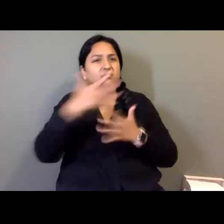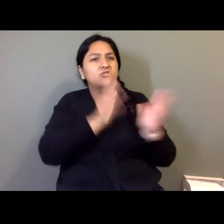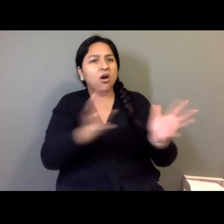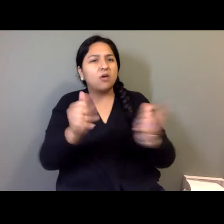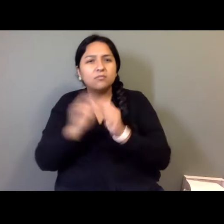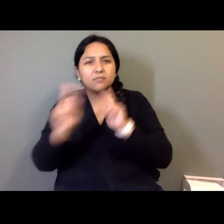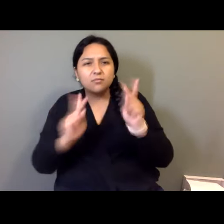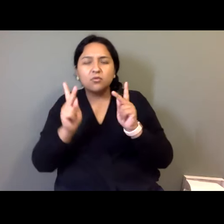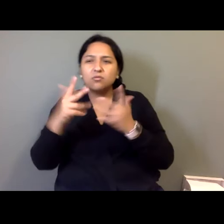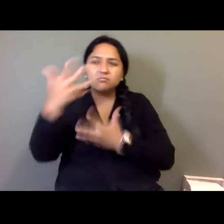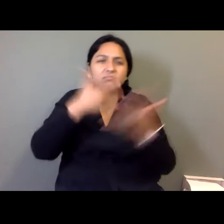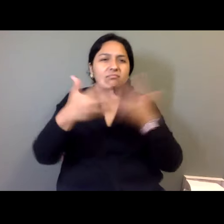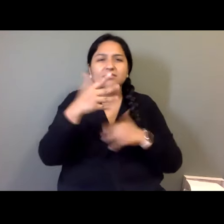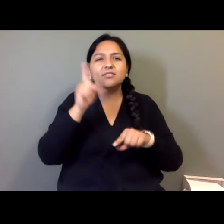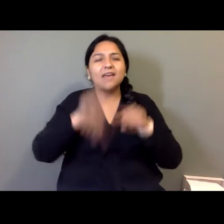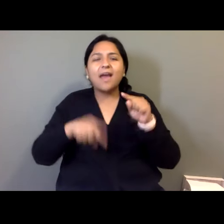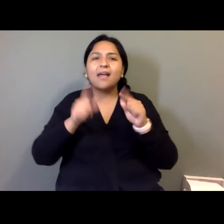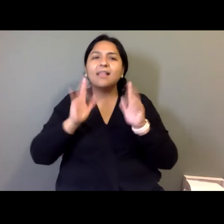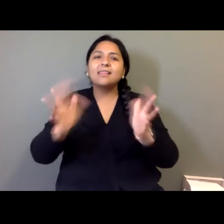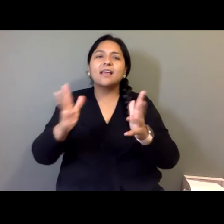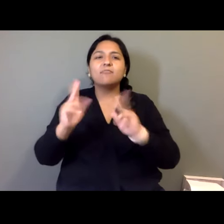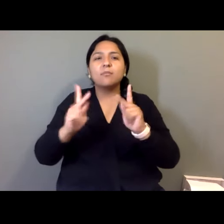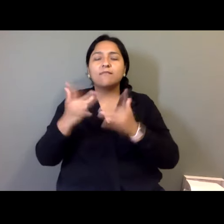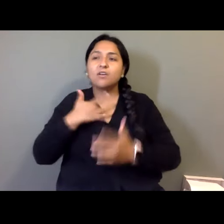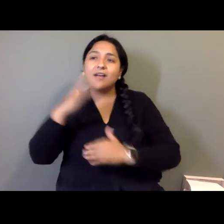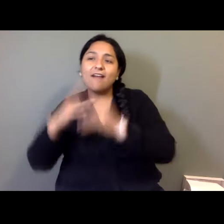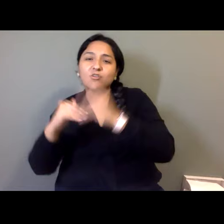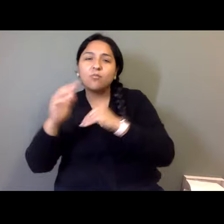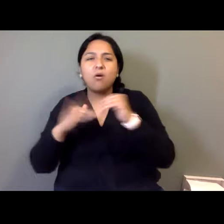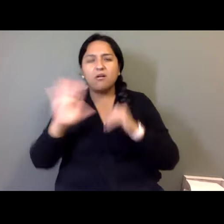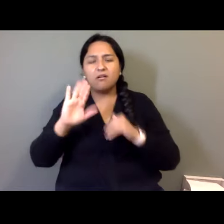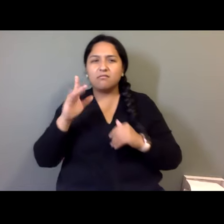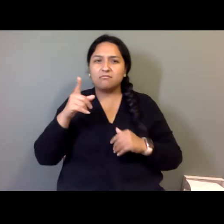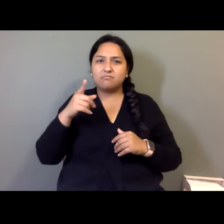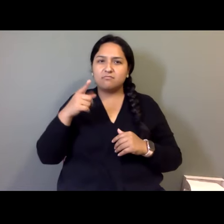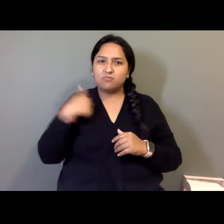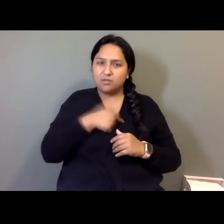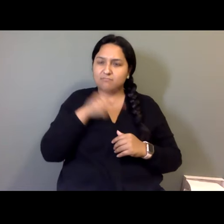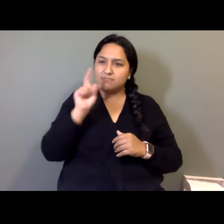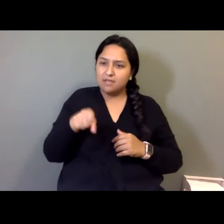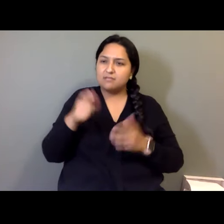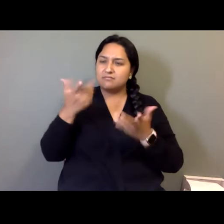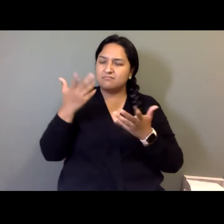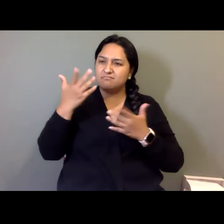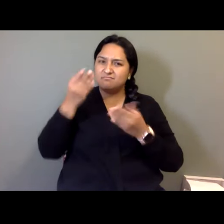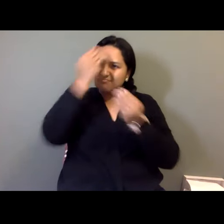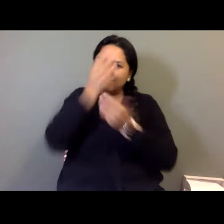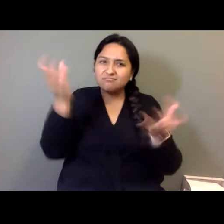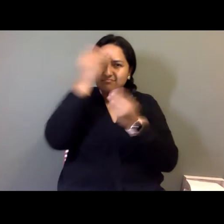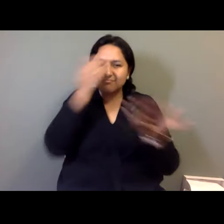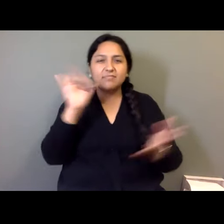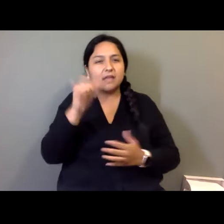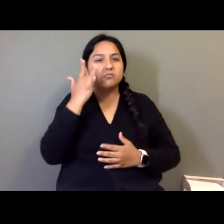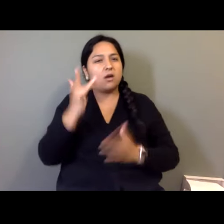comfortable. I feel like you can't be conscious and be comfortable at the same time. That's why I really commend people that are into direct action, because it's like a